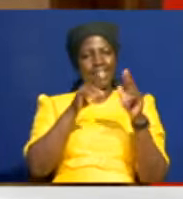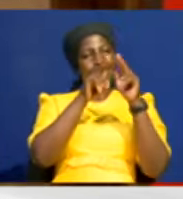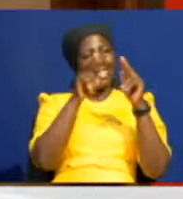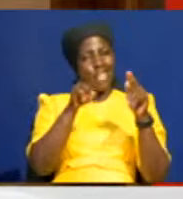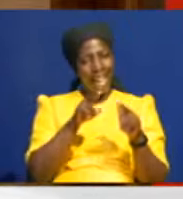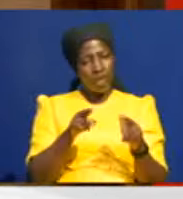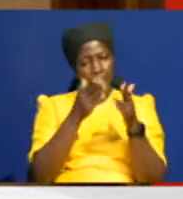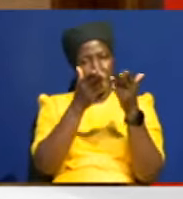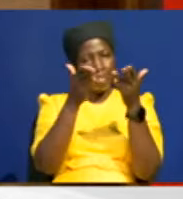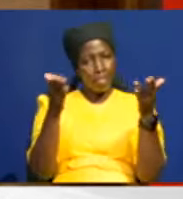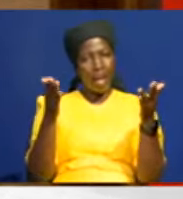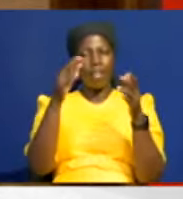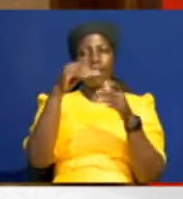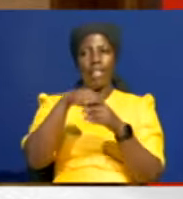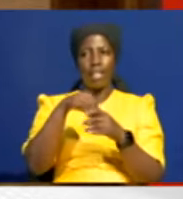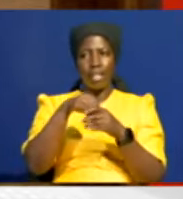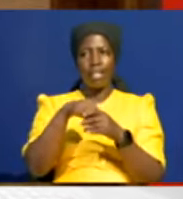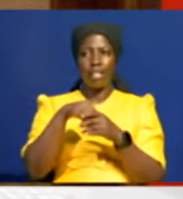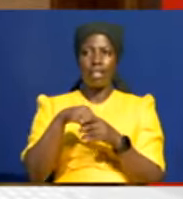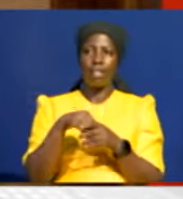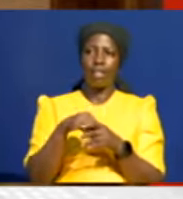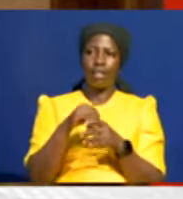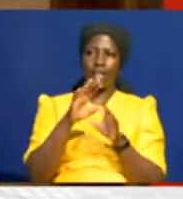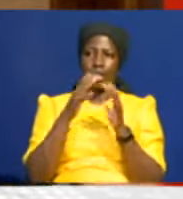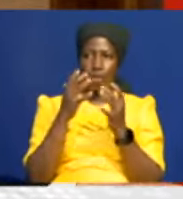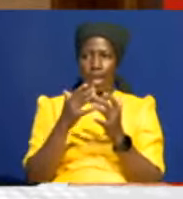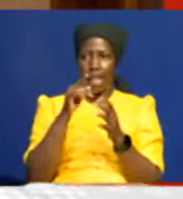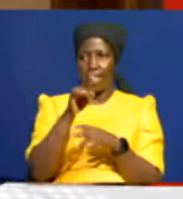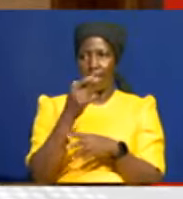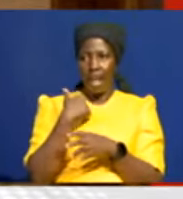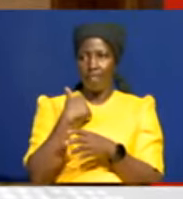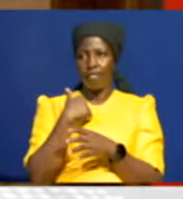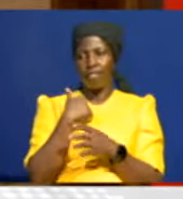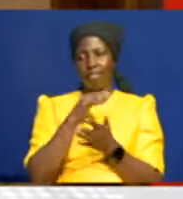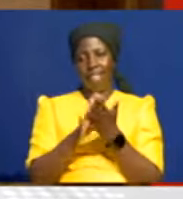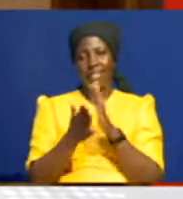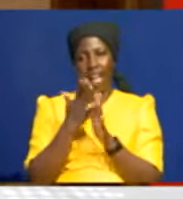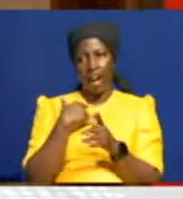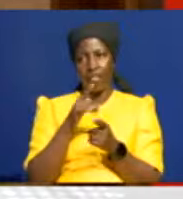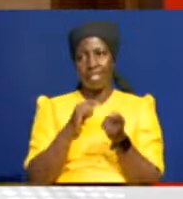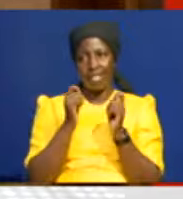this respect, nothing has changed, absolutely nothing. And this